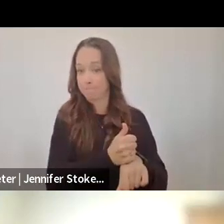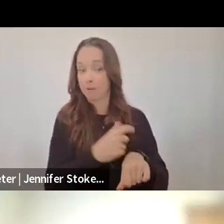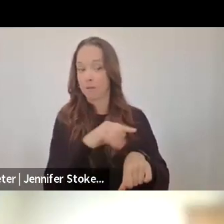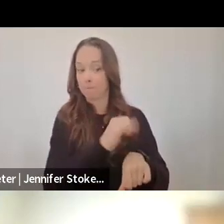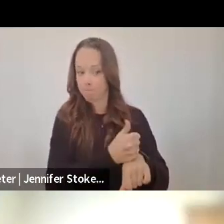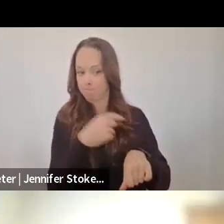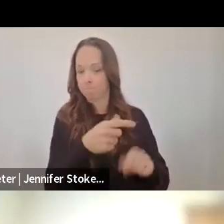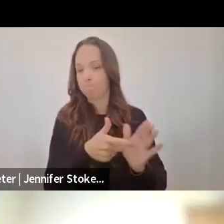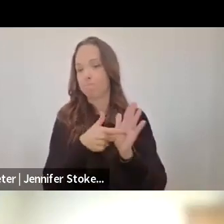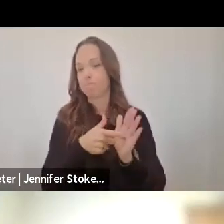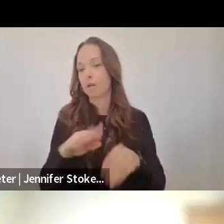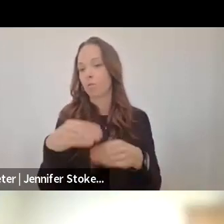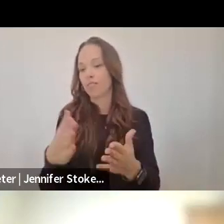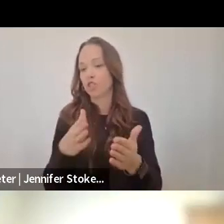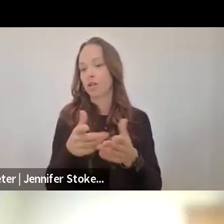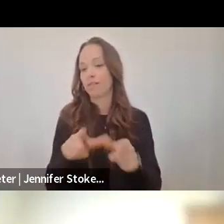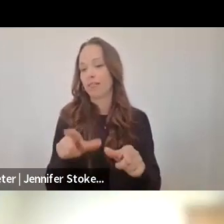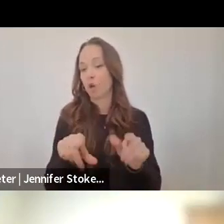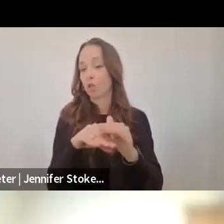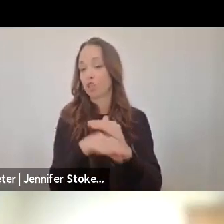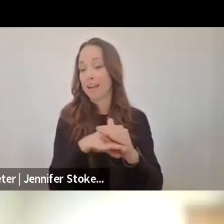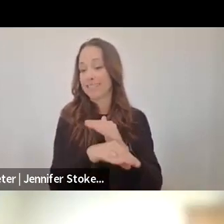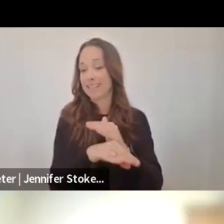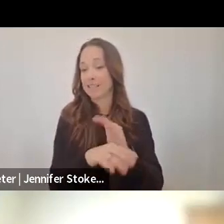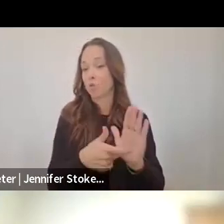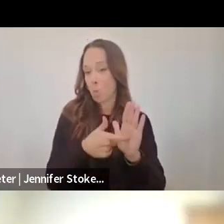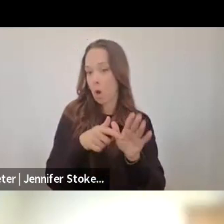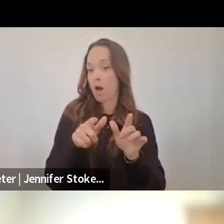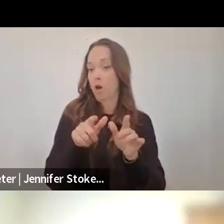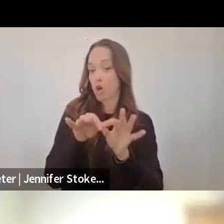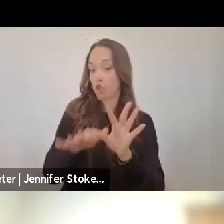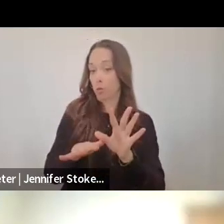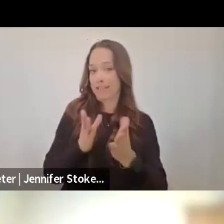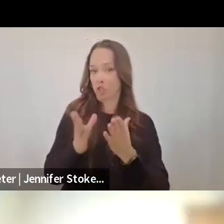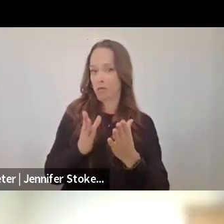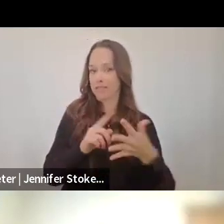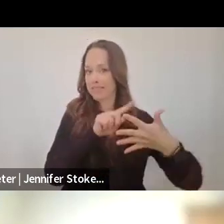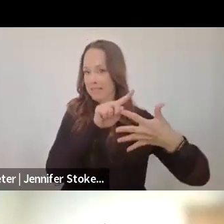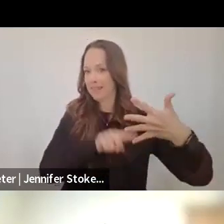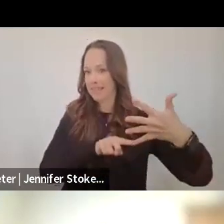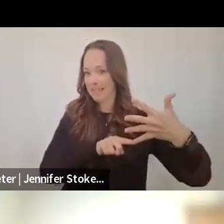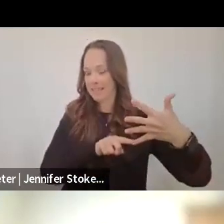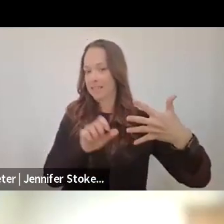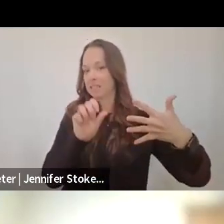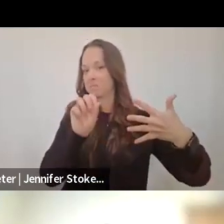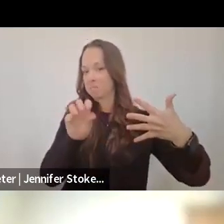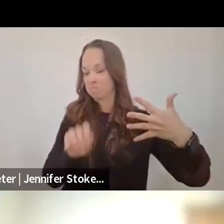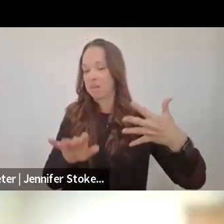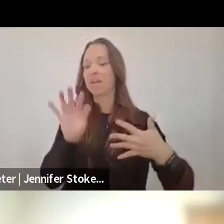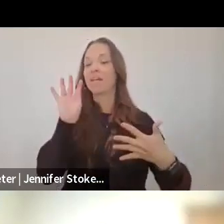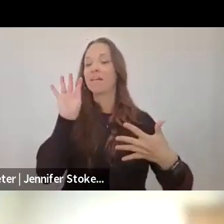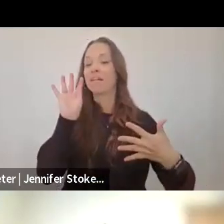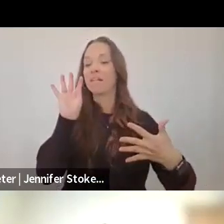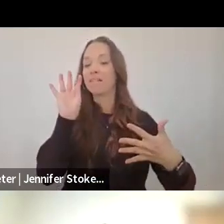of language access and interpreter services, these are the federal laws that really are